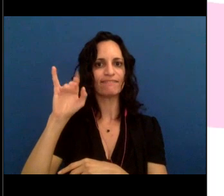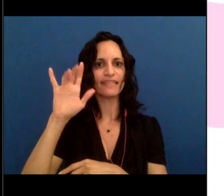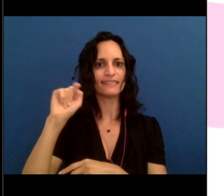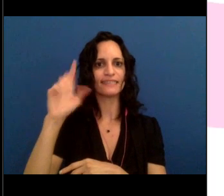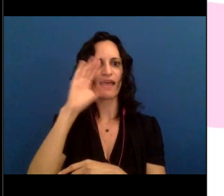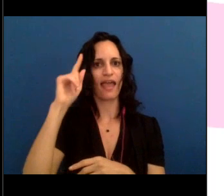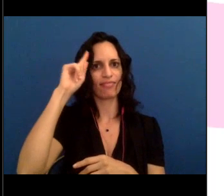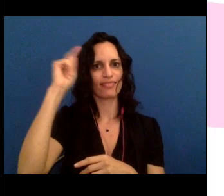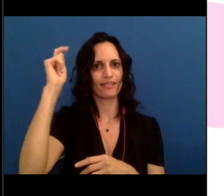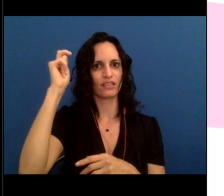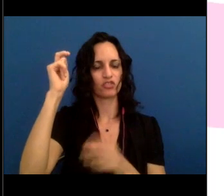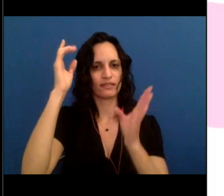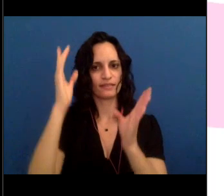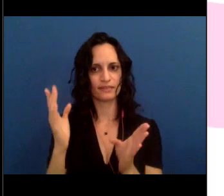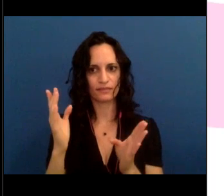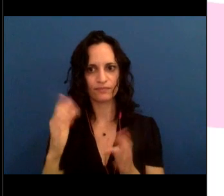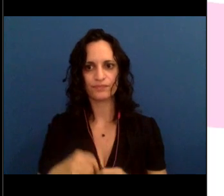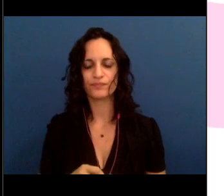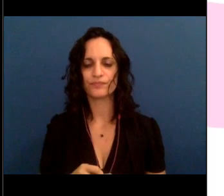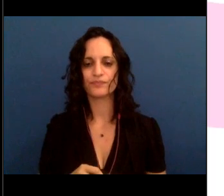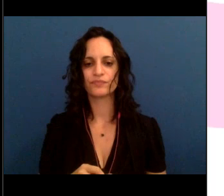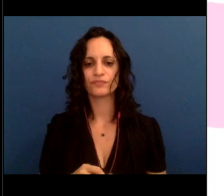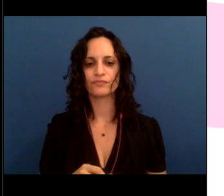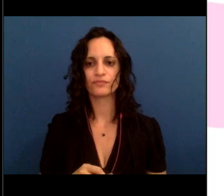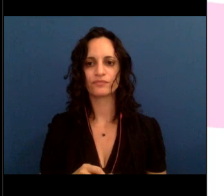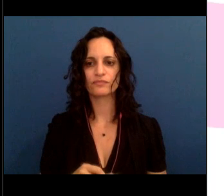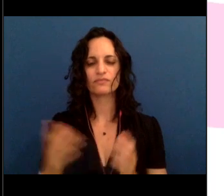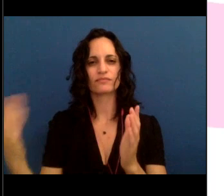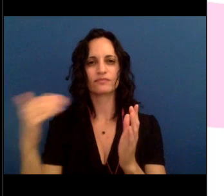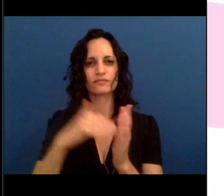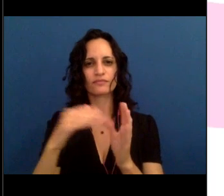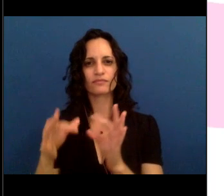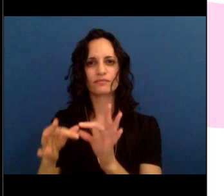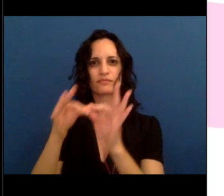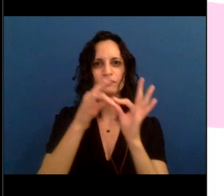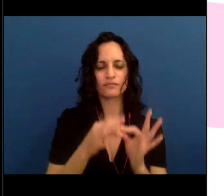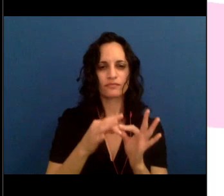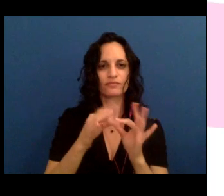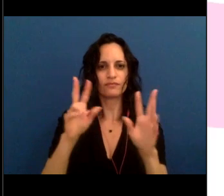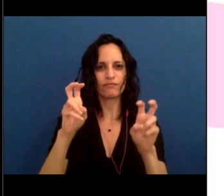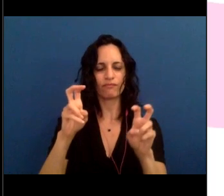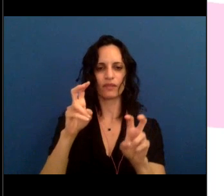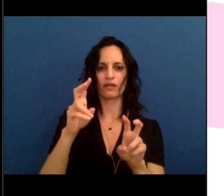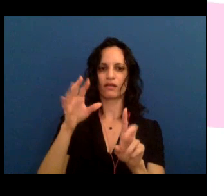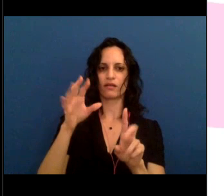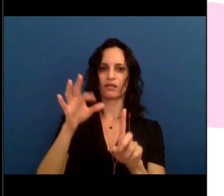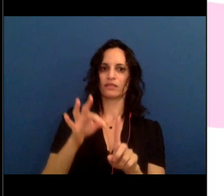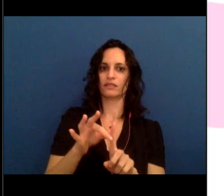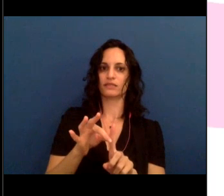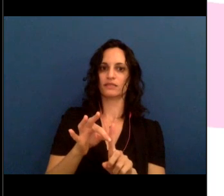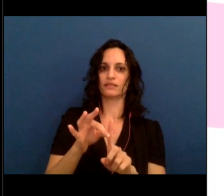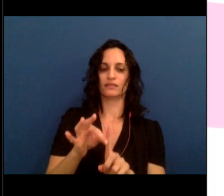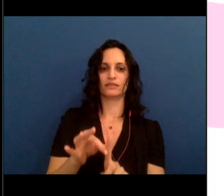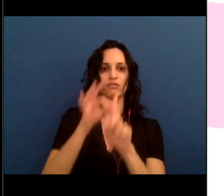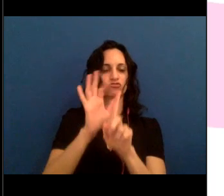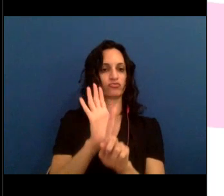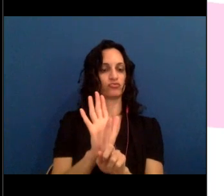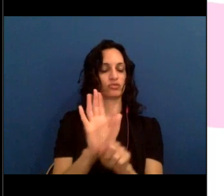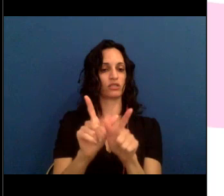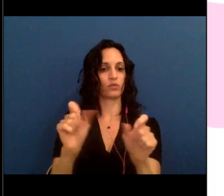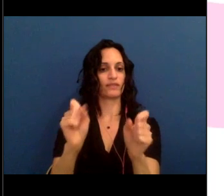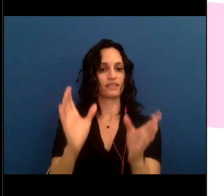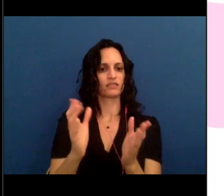people, again, hearkening back to the quote by Saussure of the specialist nature of linguistics, most people don't know what linguistics is, but they do